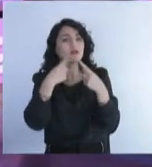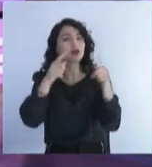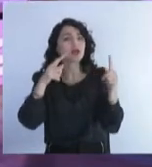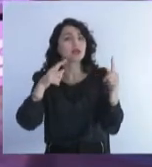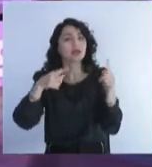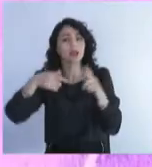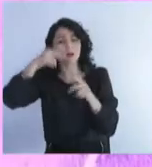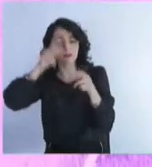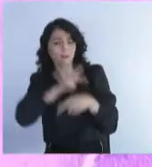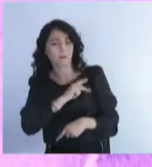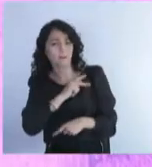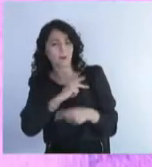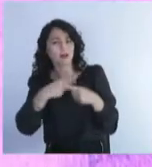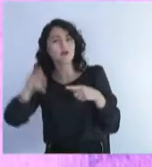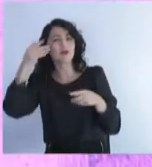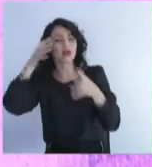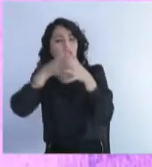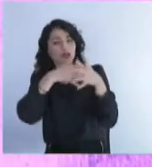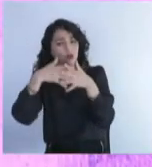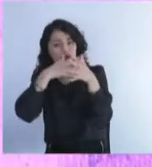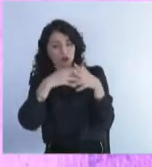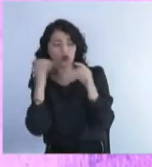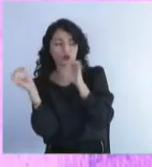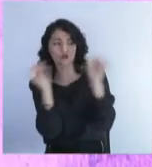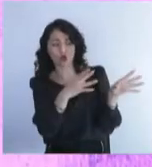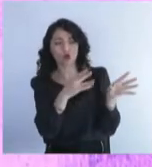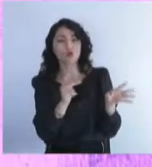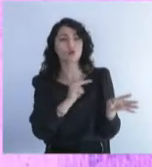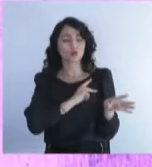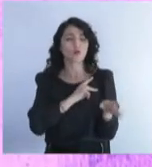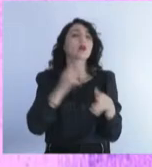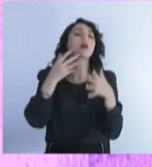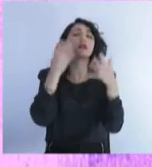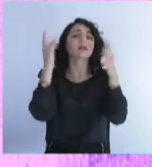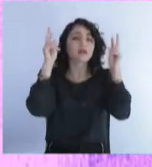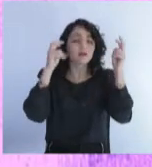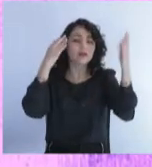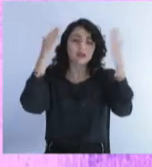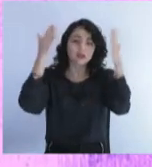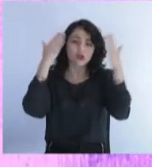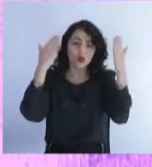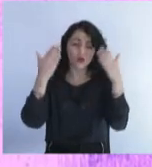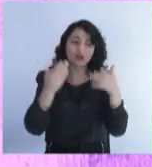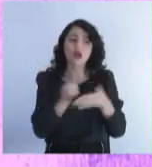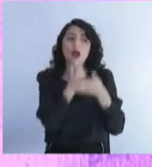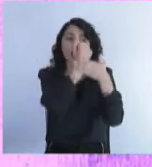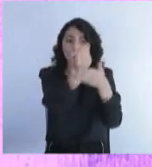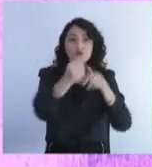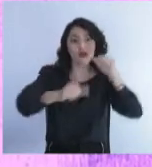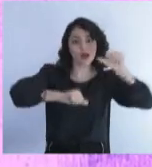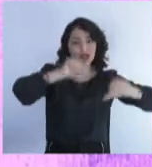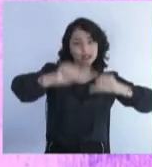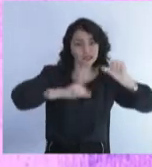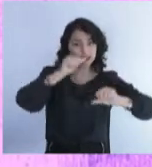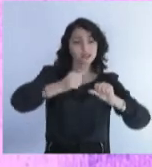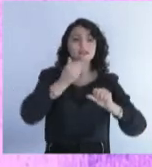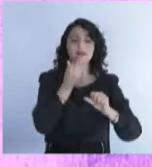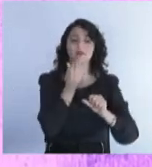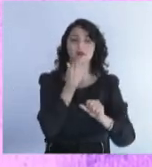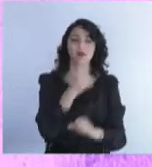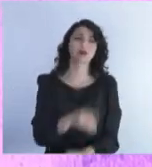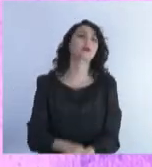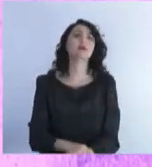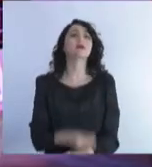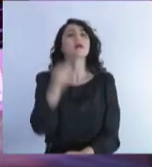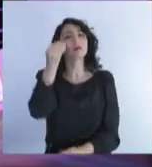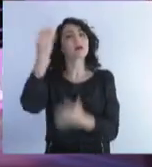Asociación Estadounidense de Psicología por sus contribuciones a la divulgación de la ciencia, algo que necesitamos hoy más que nunca. Welcome,